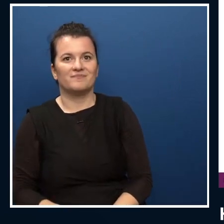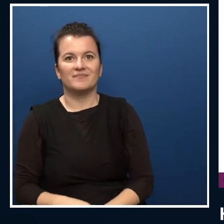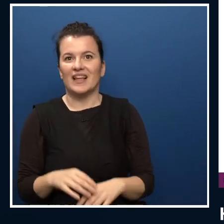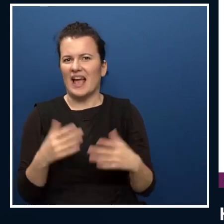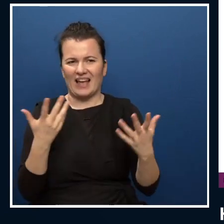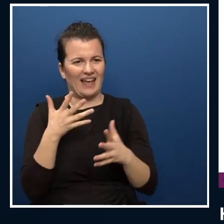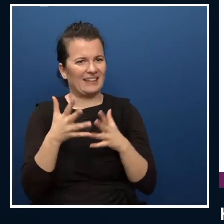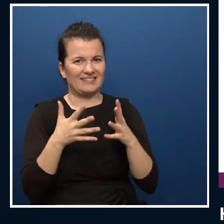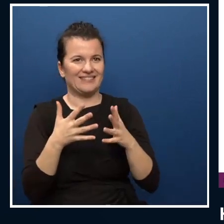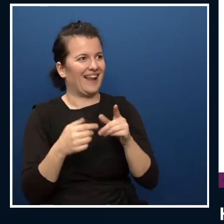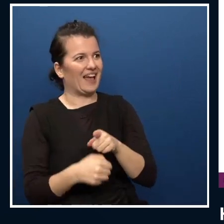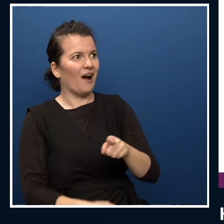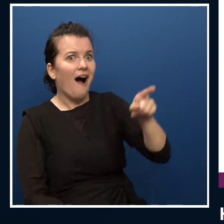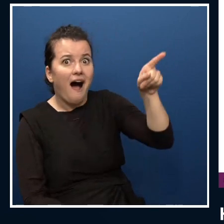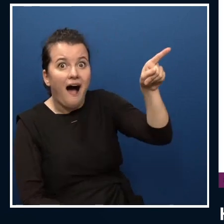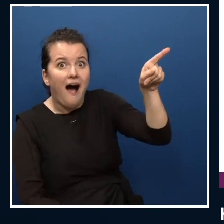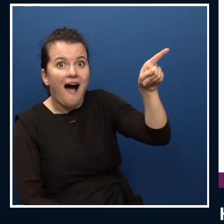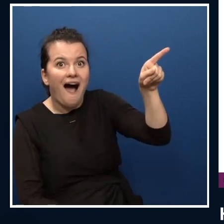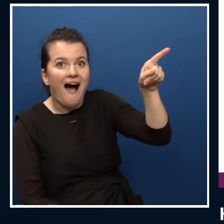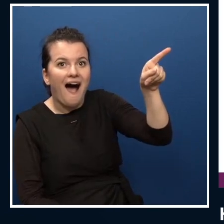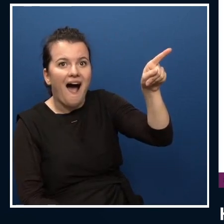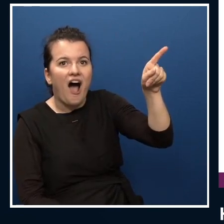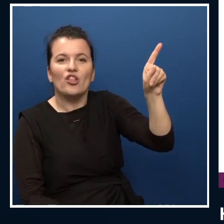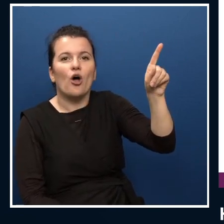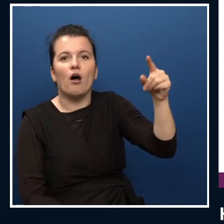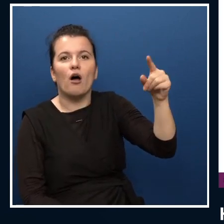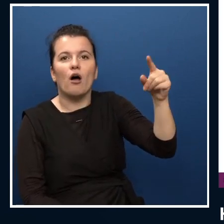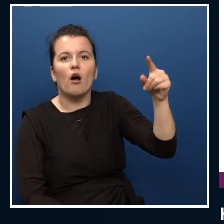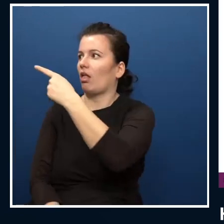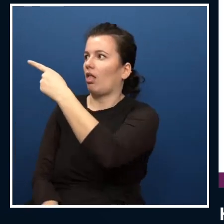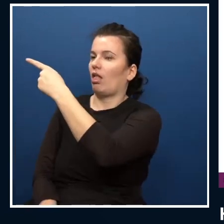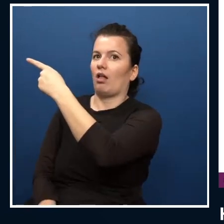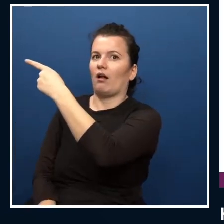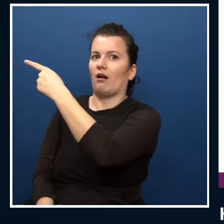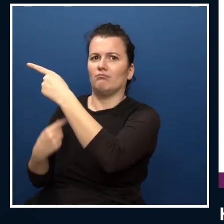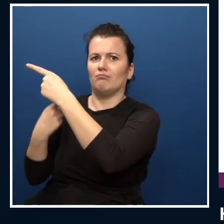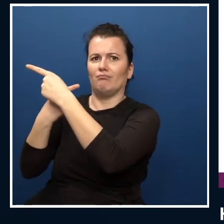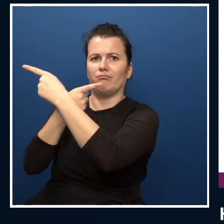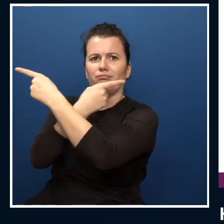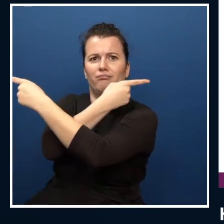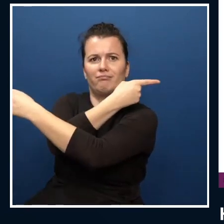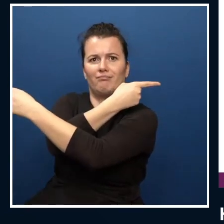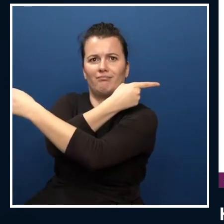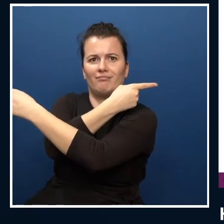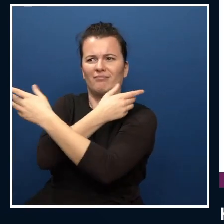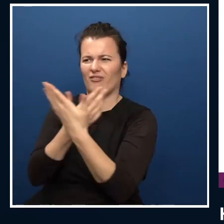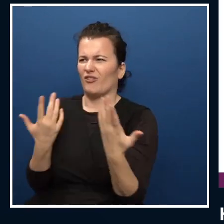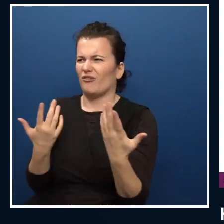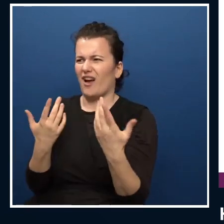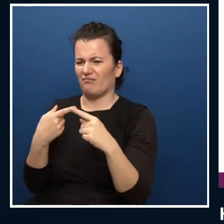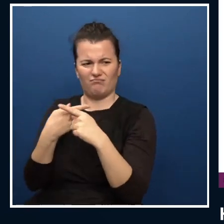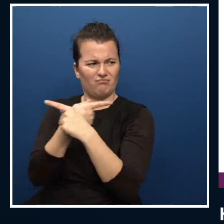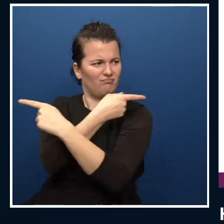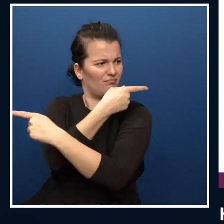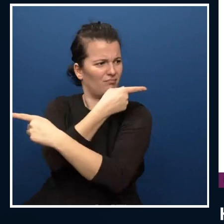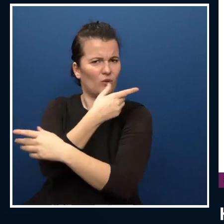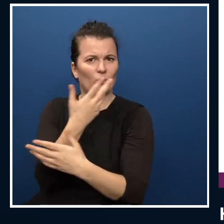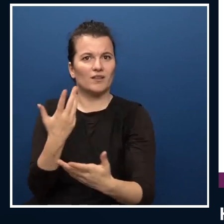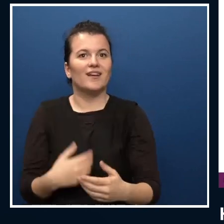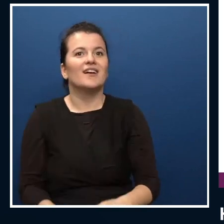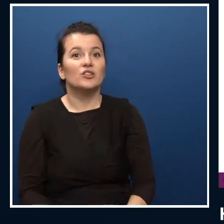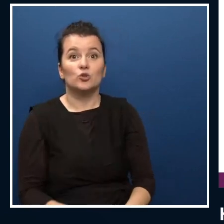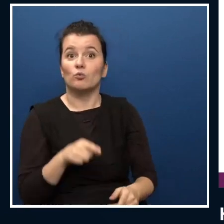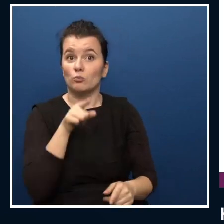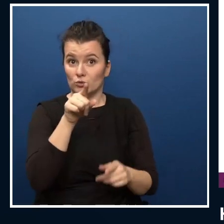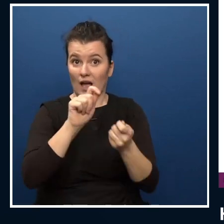little thing, but it's just interesting because it's like I'm looking, why is he looking away at the code? Well, because it's on this monitor. So you could invert me, you